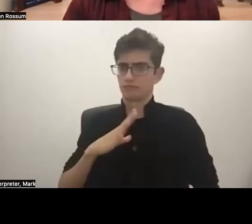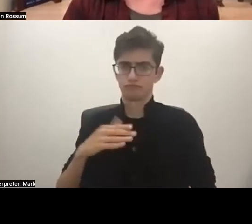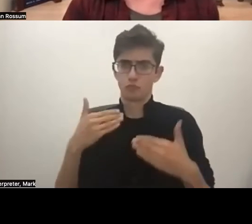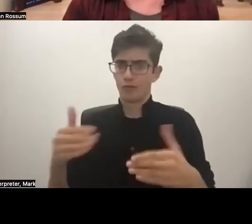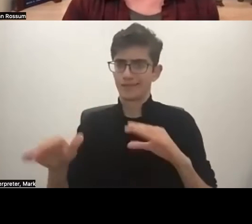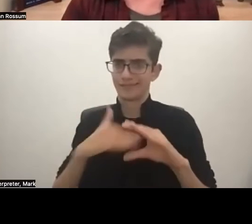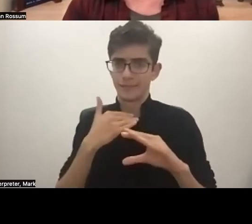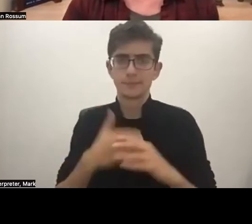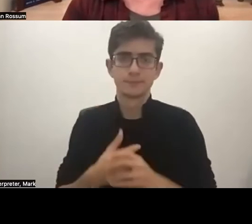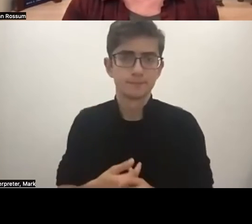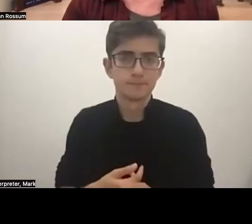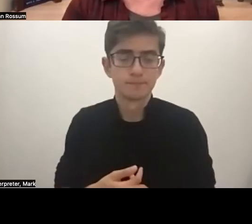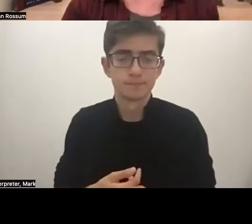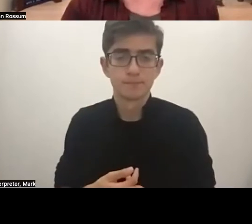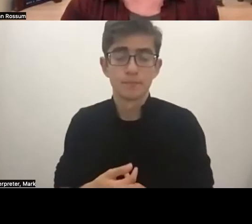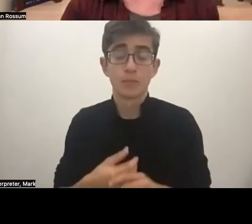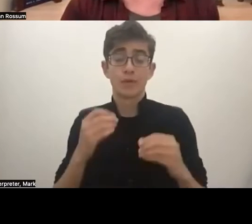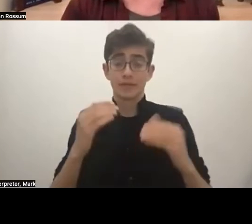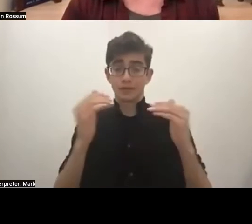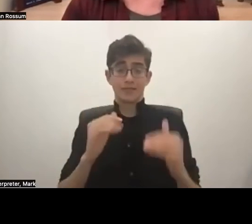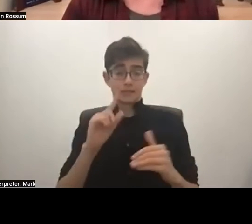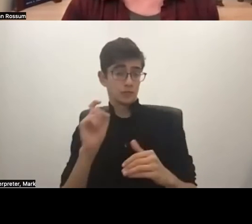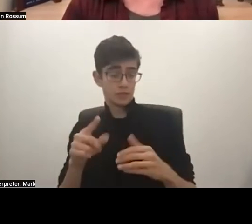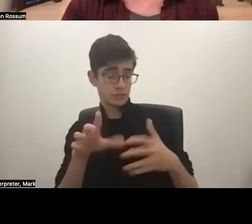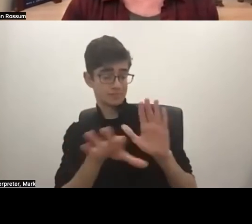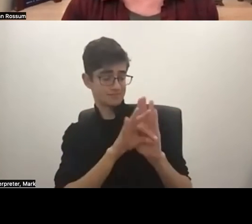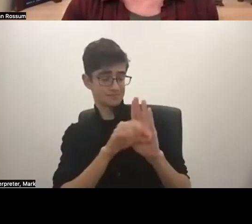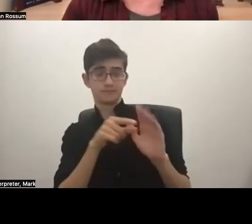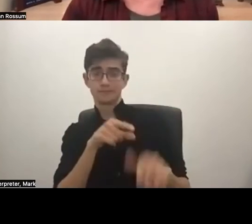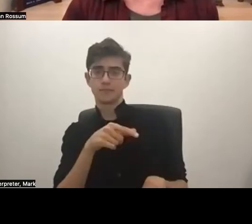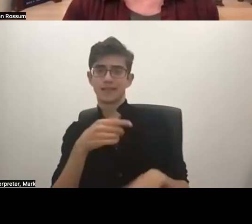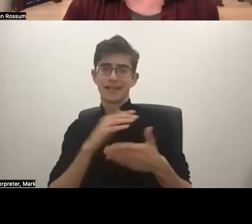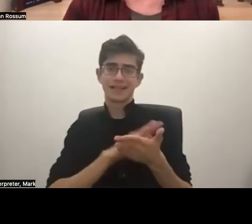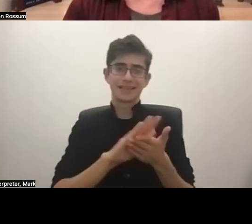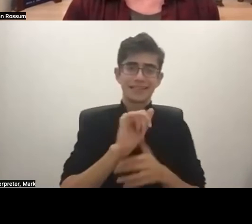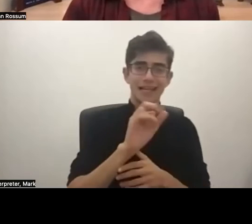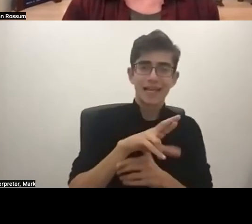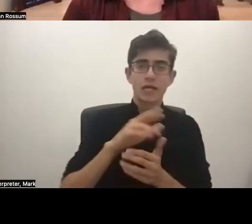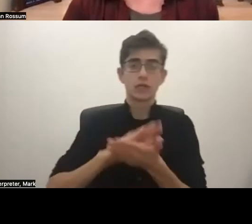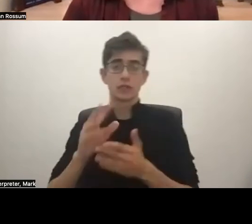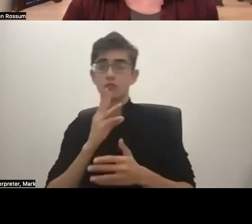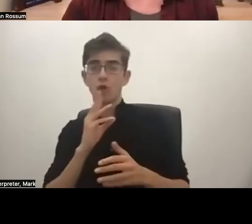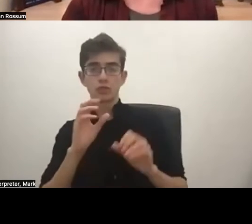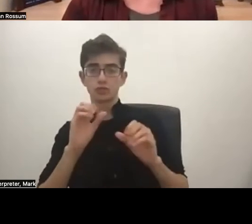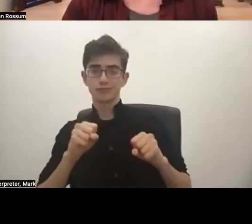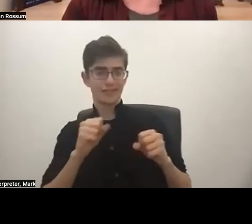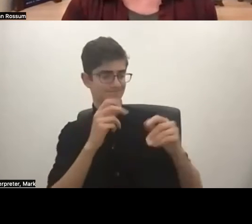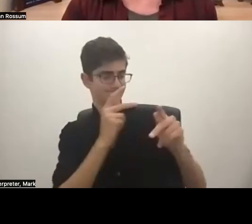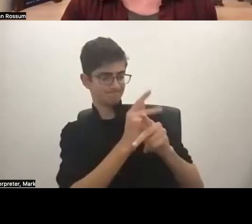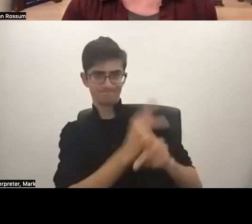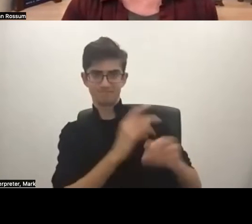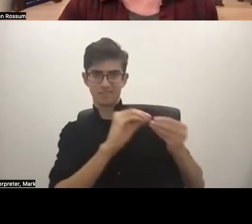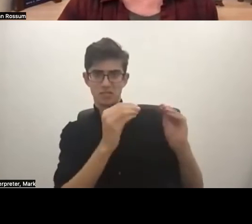Here's another. Clean air, clean water are both quantifiable. How would the amendment define a